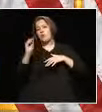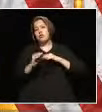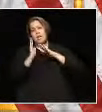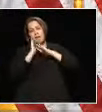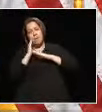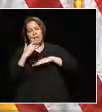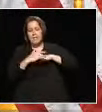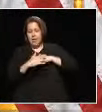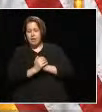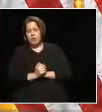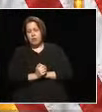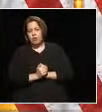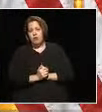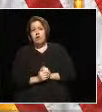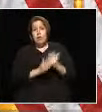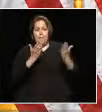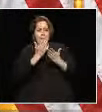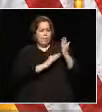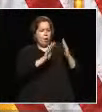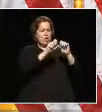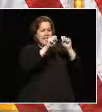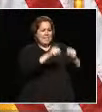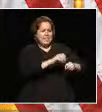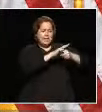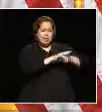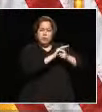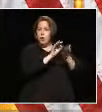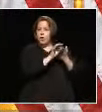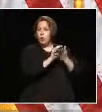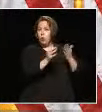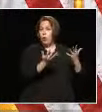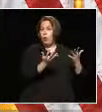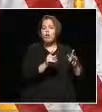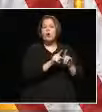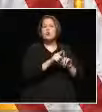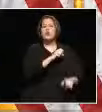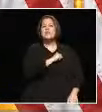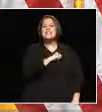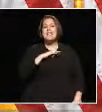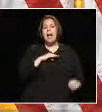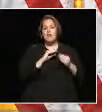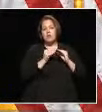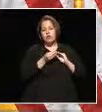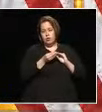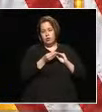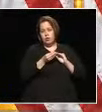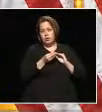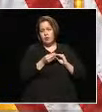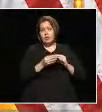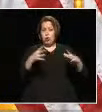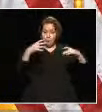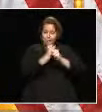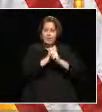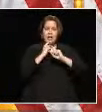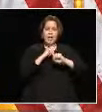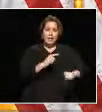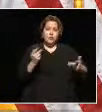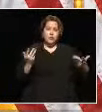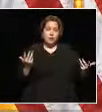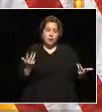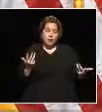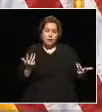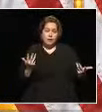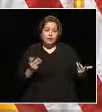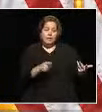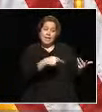available. And a large part of that system stress score is also staffing. And the short answer to what you're asking is